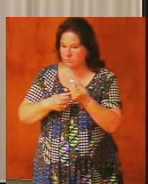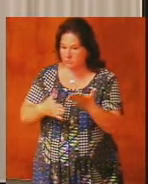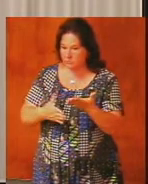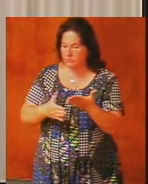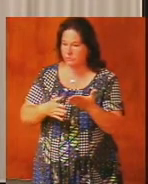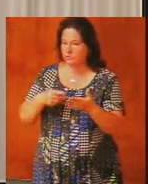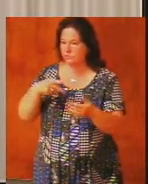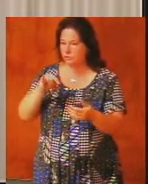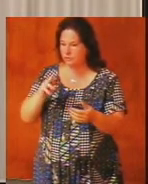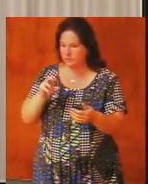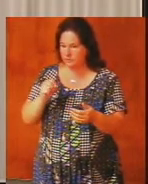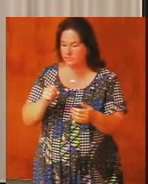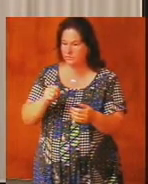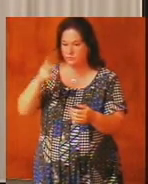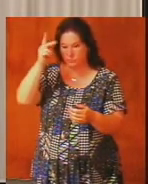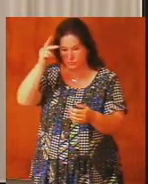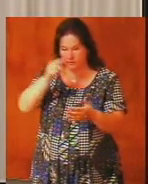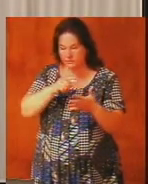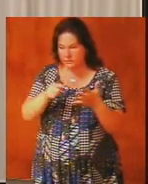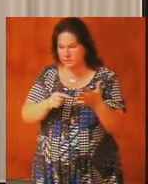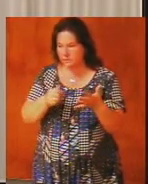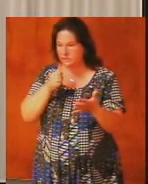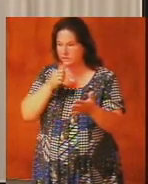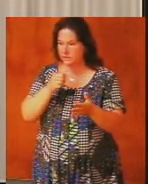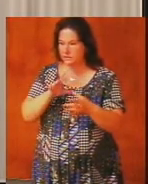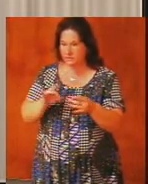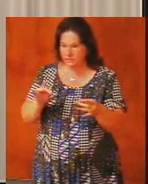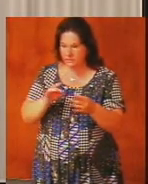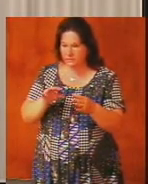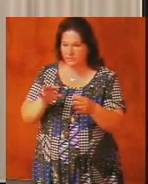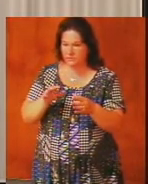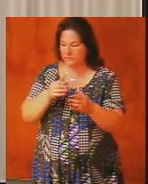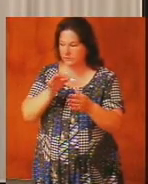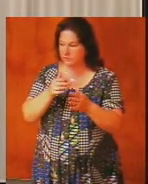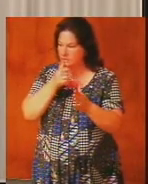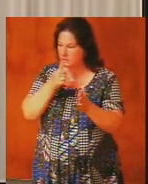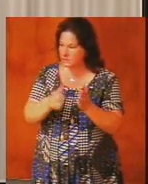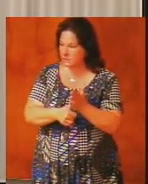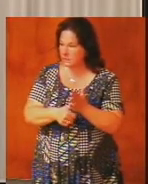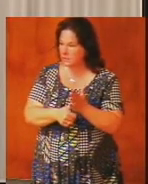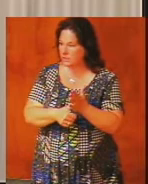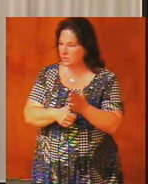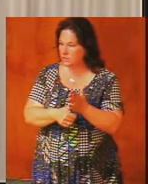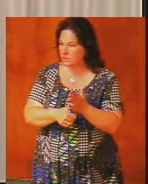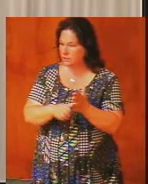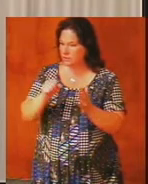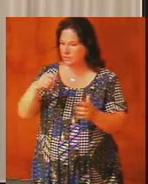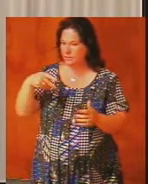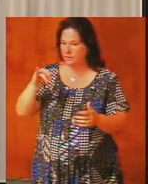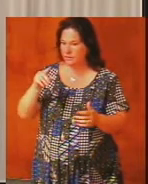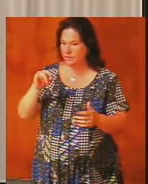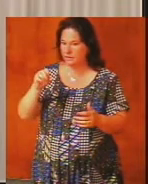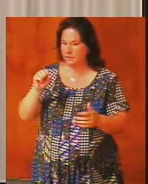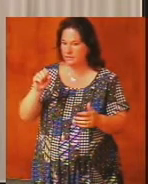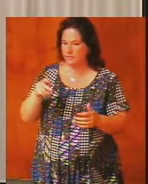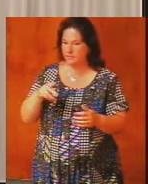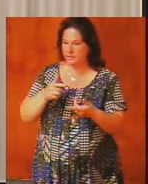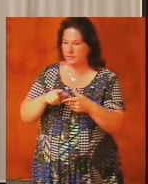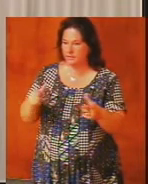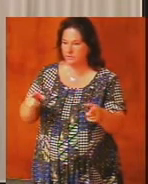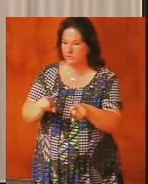proverbs, prophecy, parables, letters, apocalyptic language like in the book of